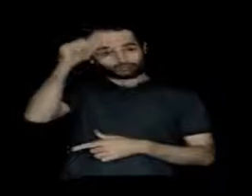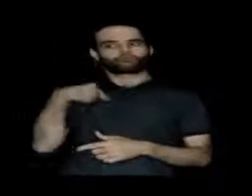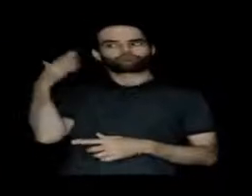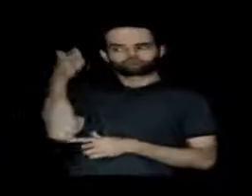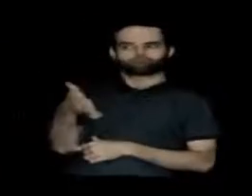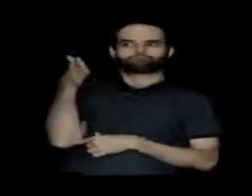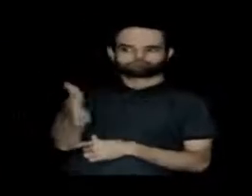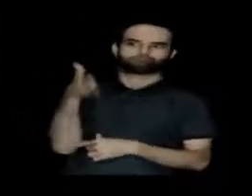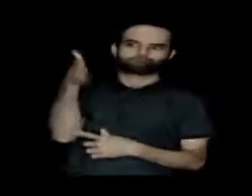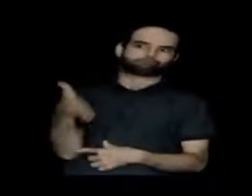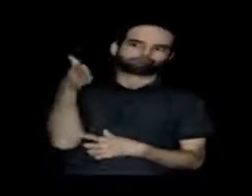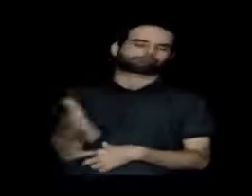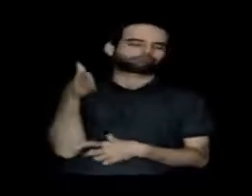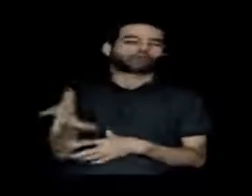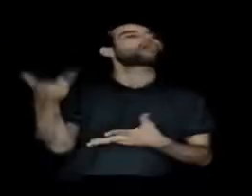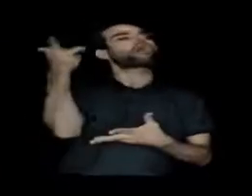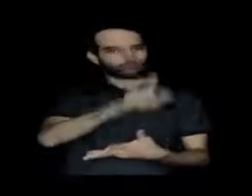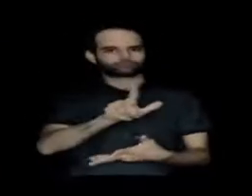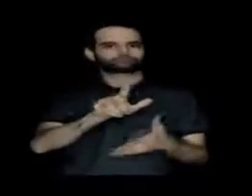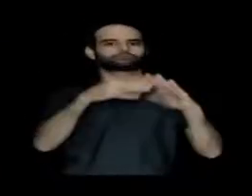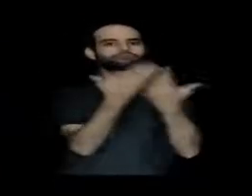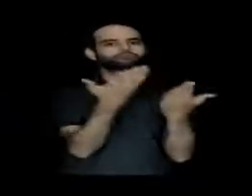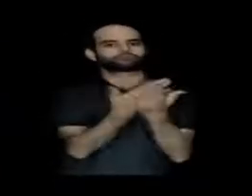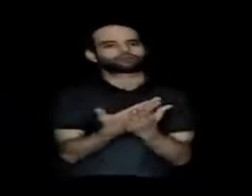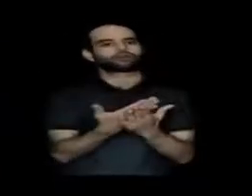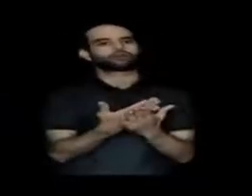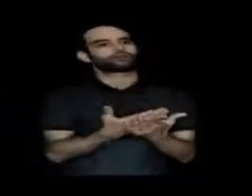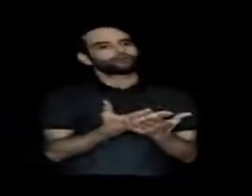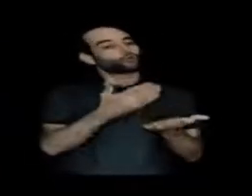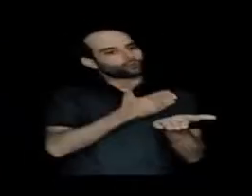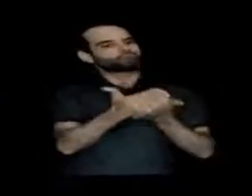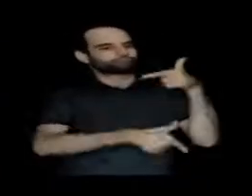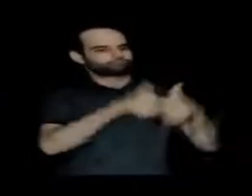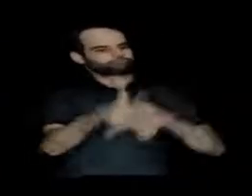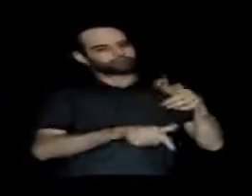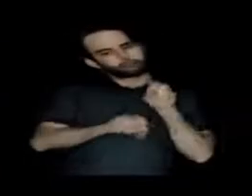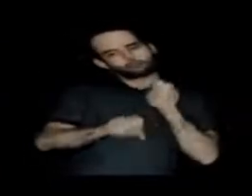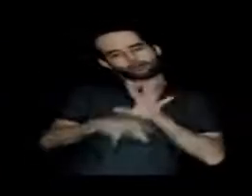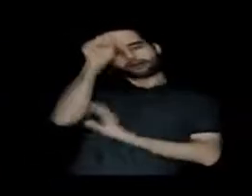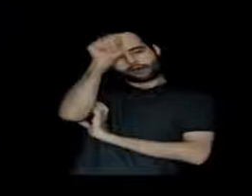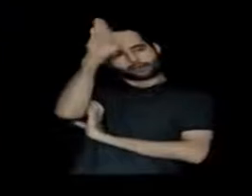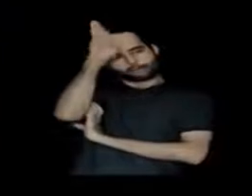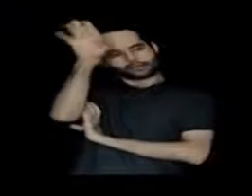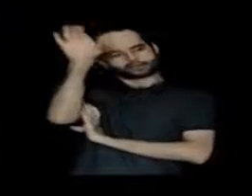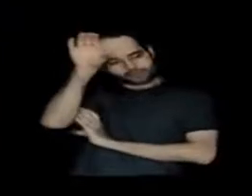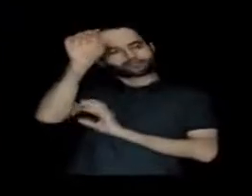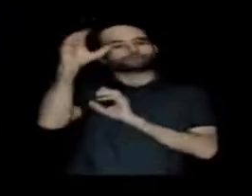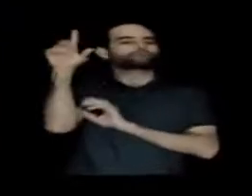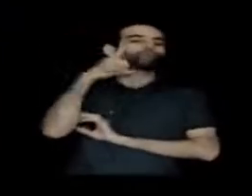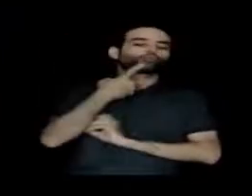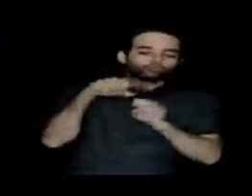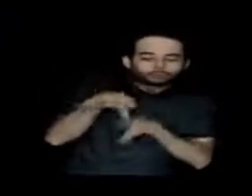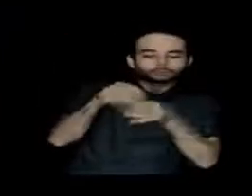found nothing again, no school. There was only a PAI, and no disabled person was in